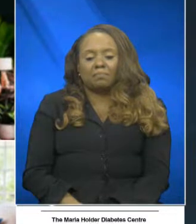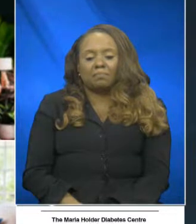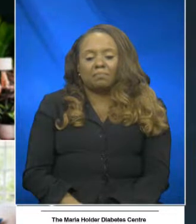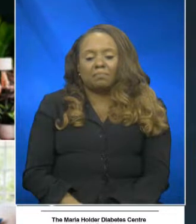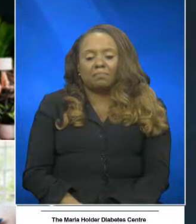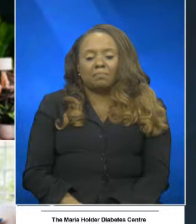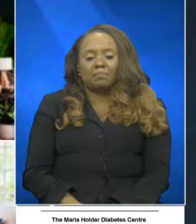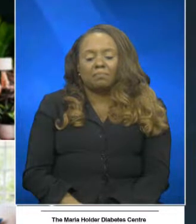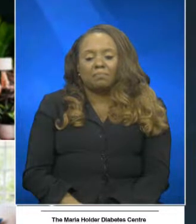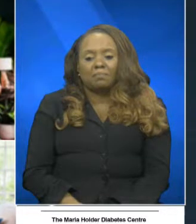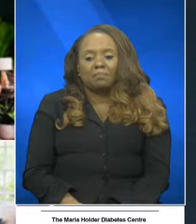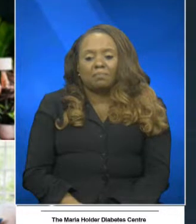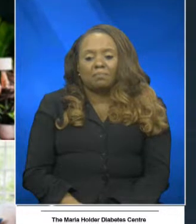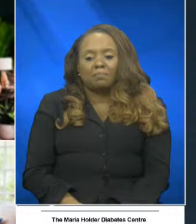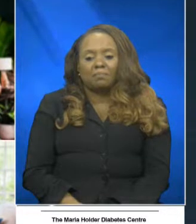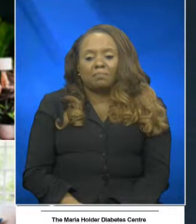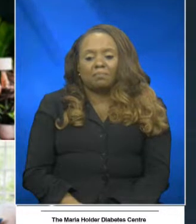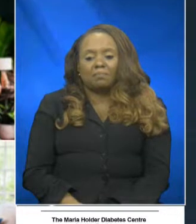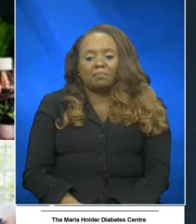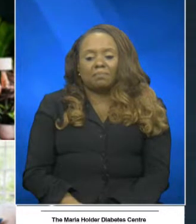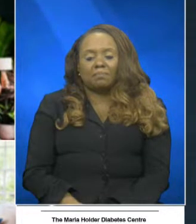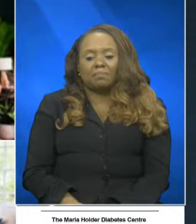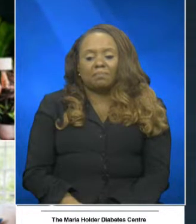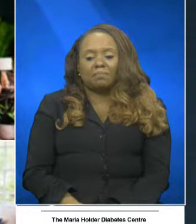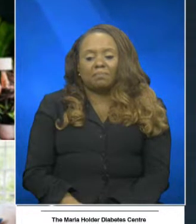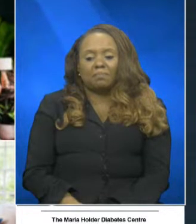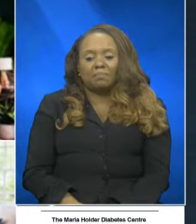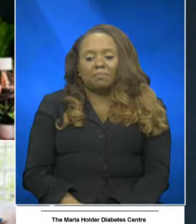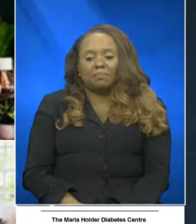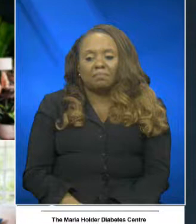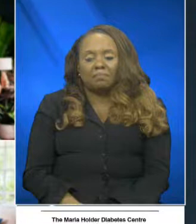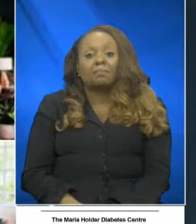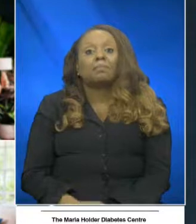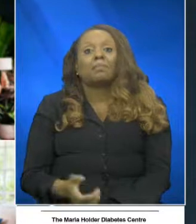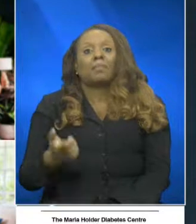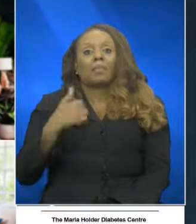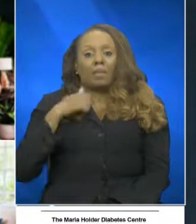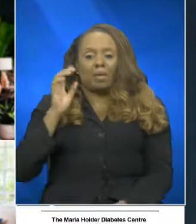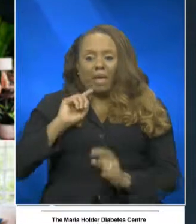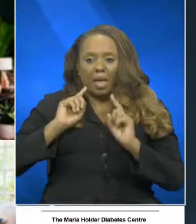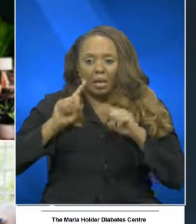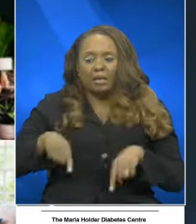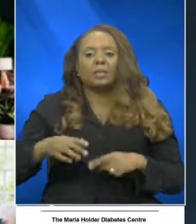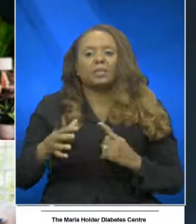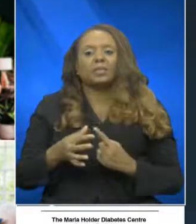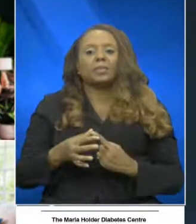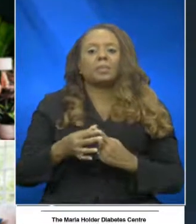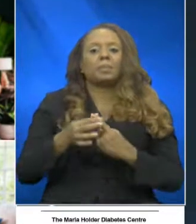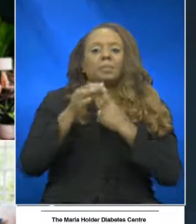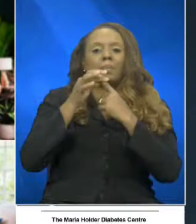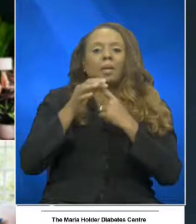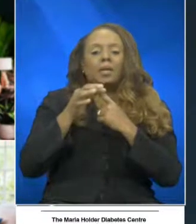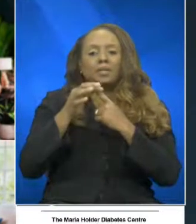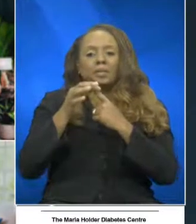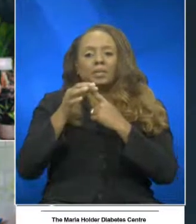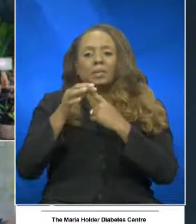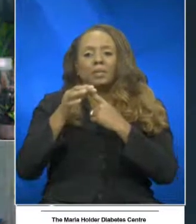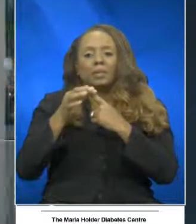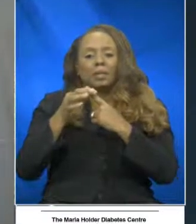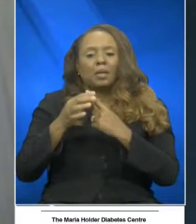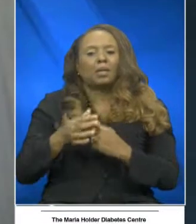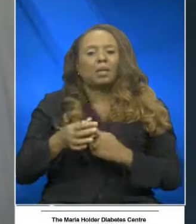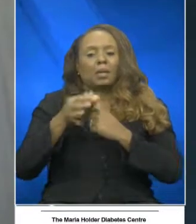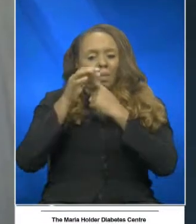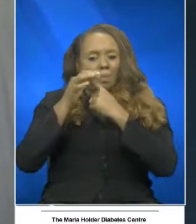that specially designed fast track mechanism for strokes, because we recognize